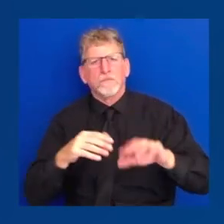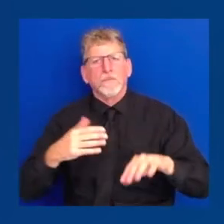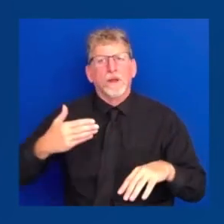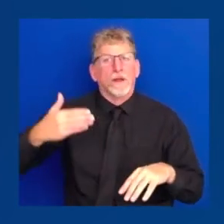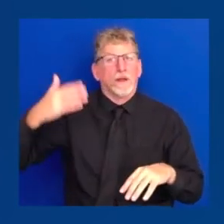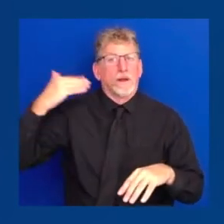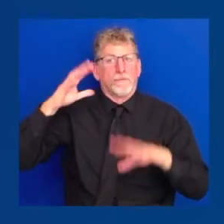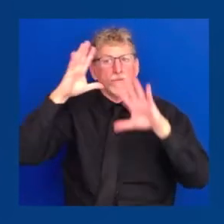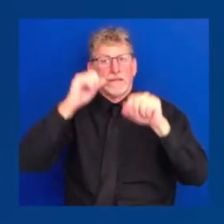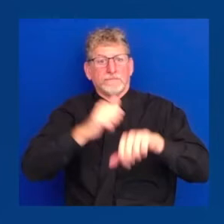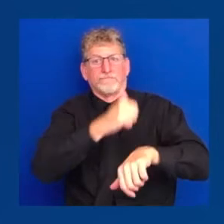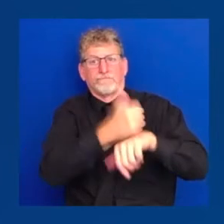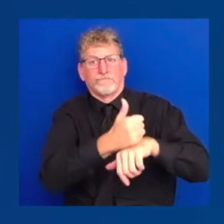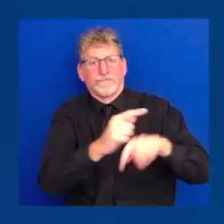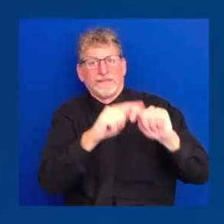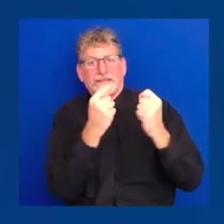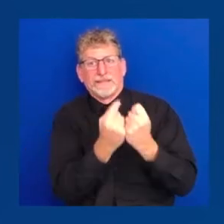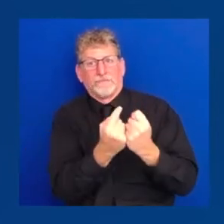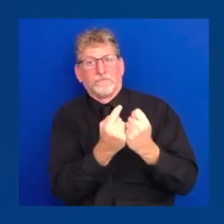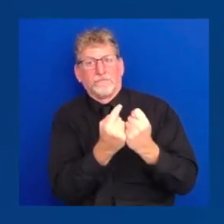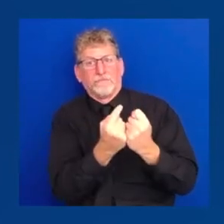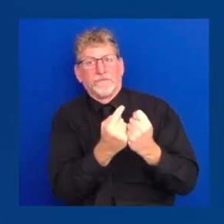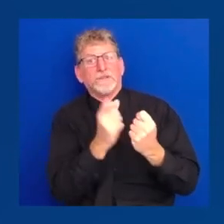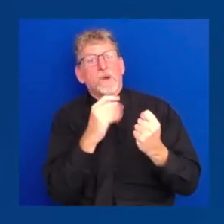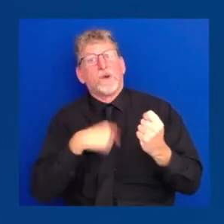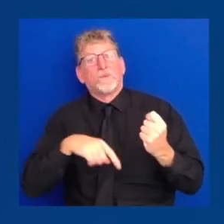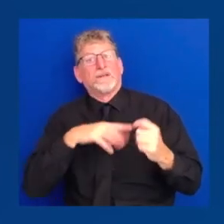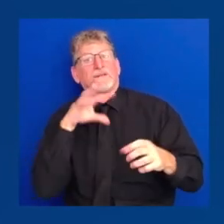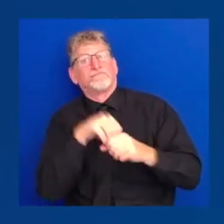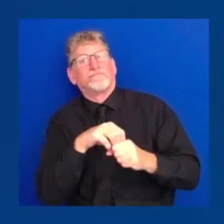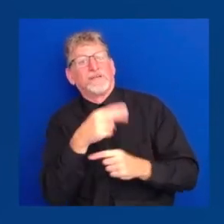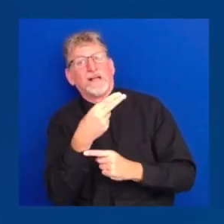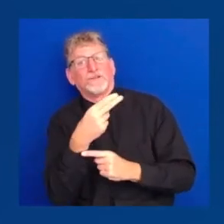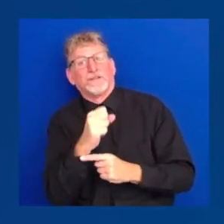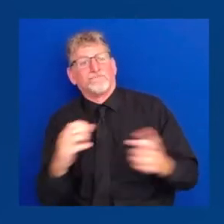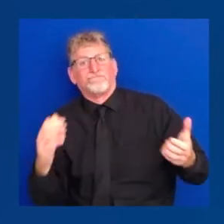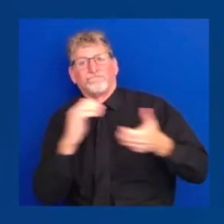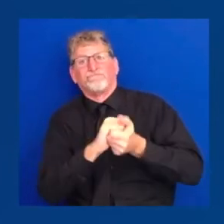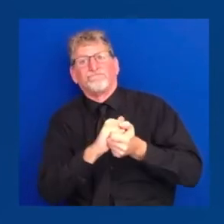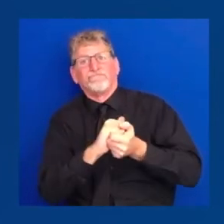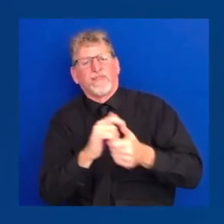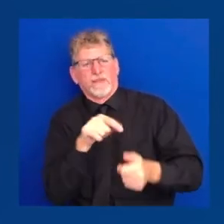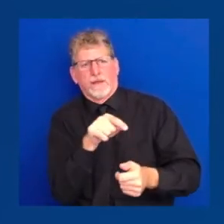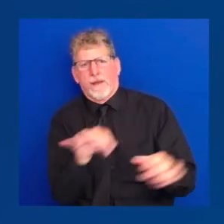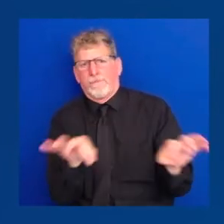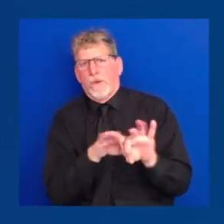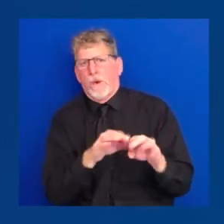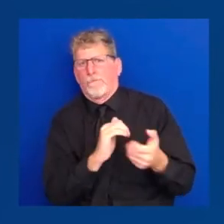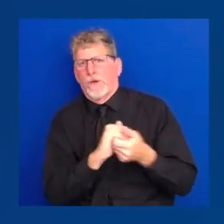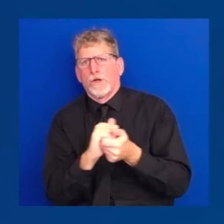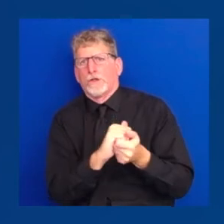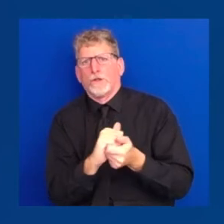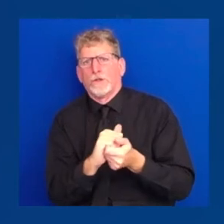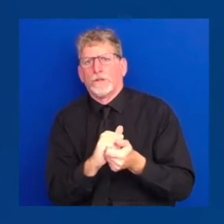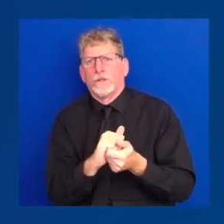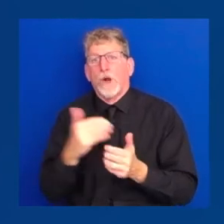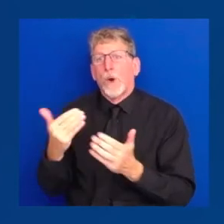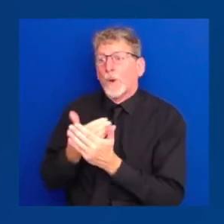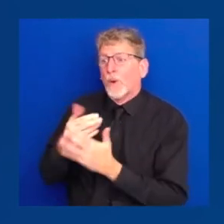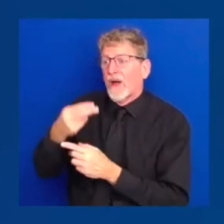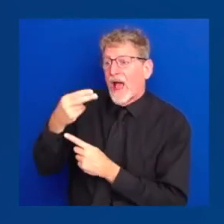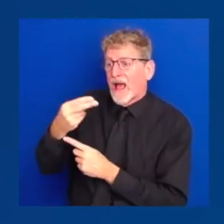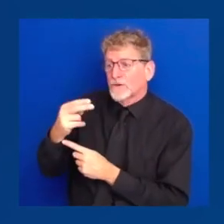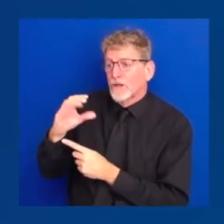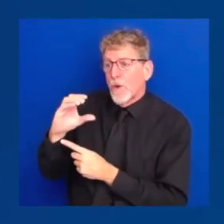HHS is a principal partner in that team. HCORE, the new organization that I've mentioned, is going to be indispensable for